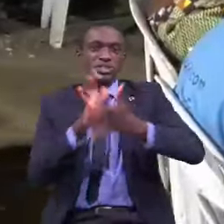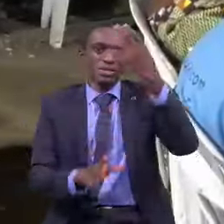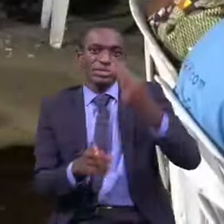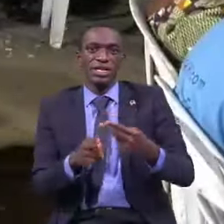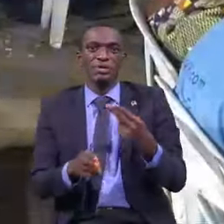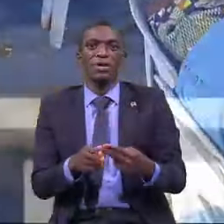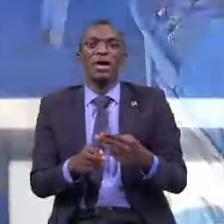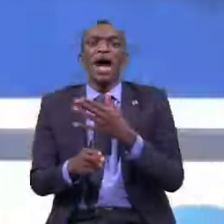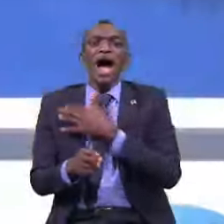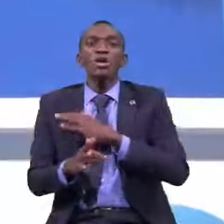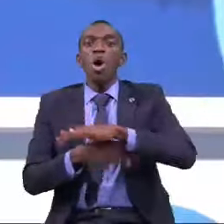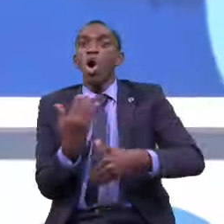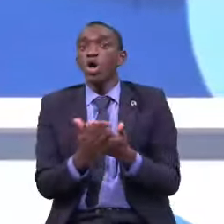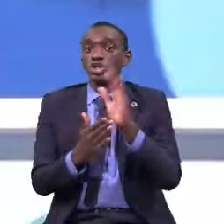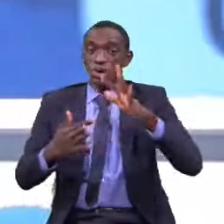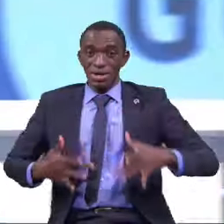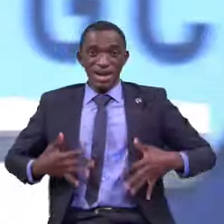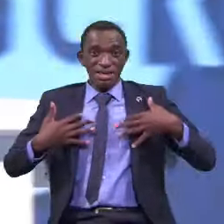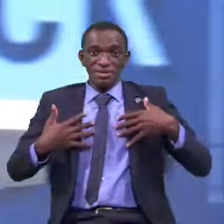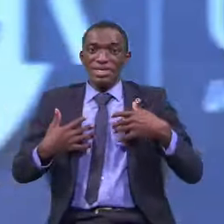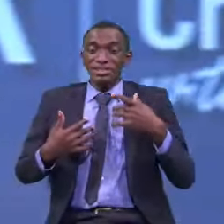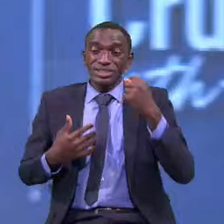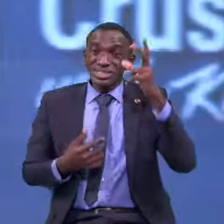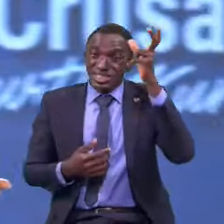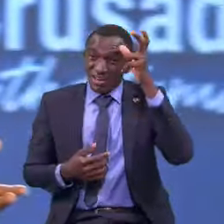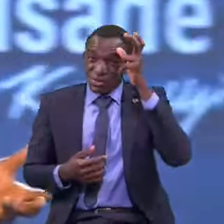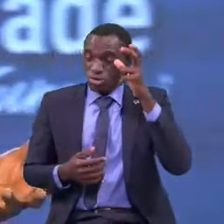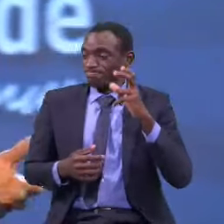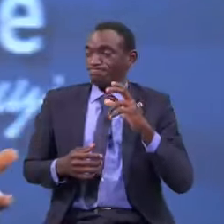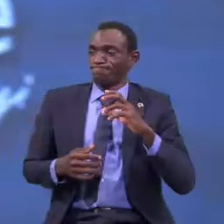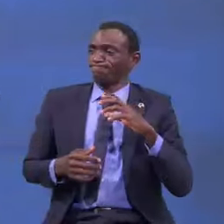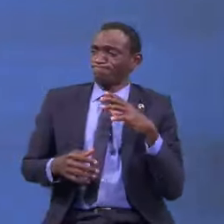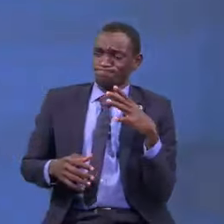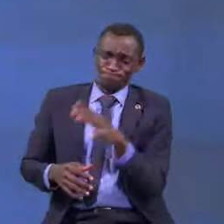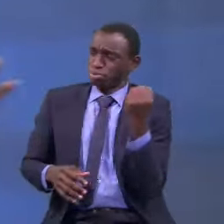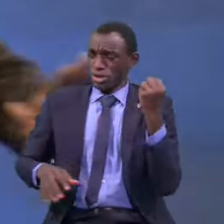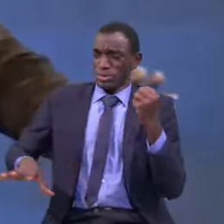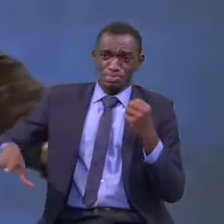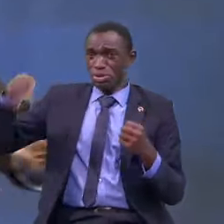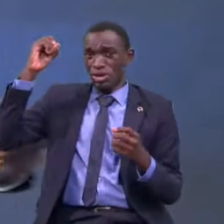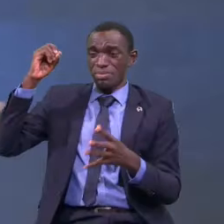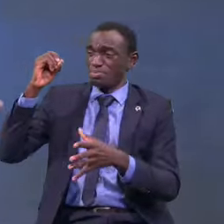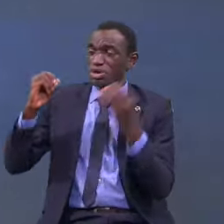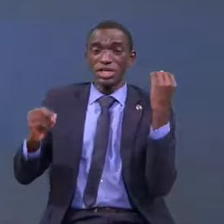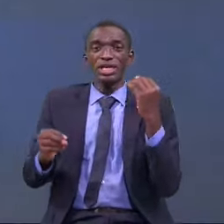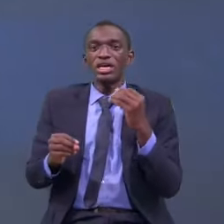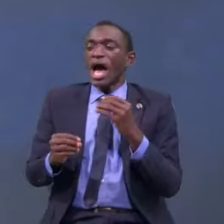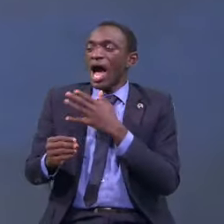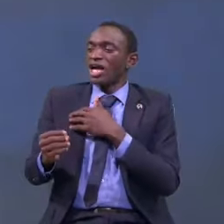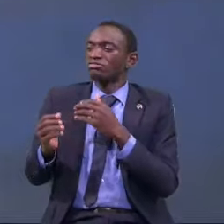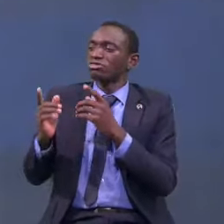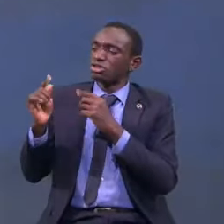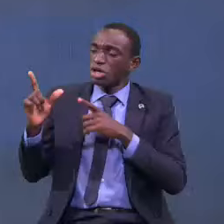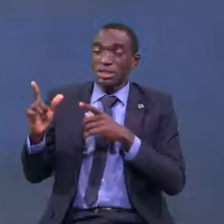And all your life that the devil is plucking out like flower and separating you from the